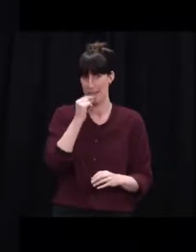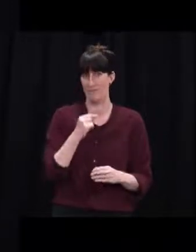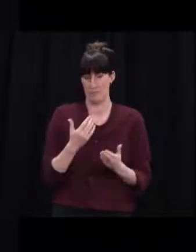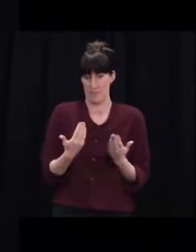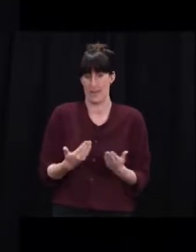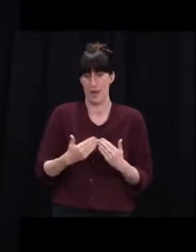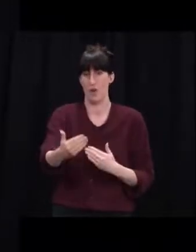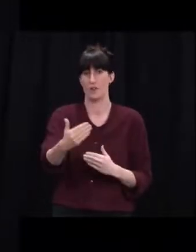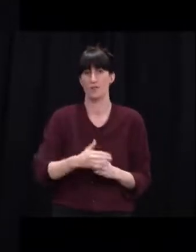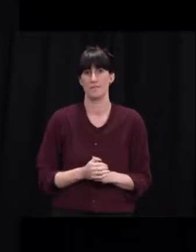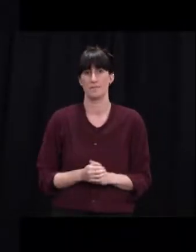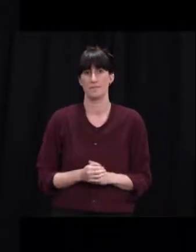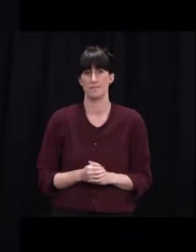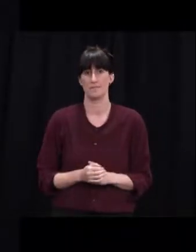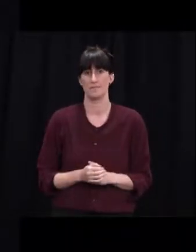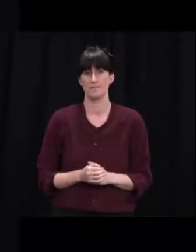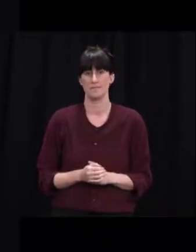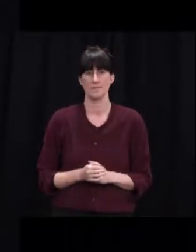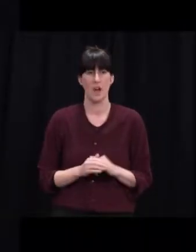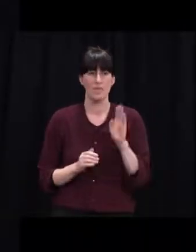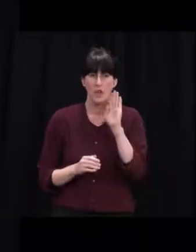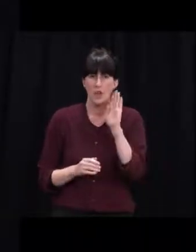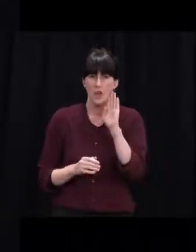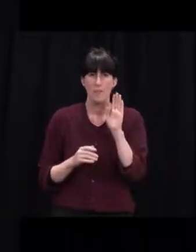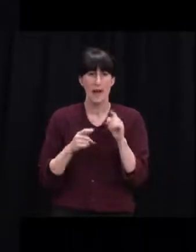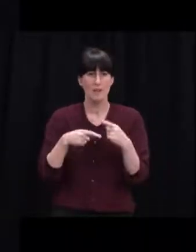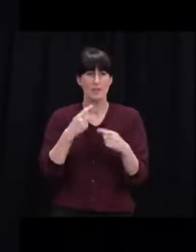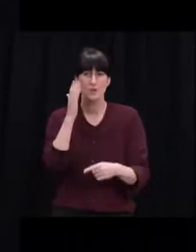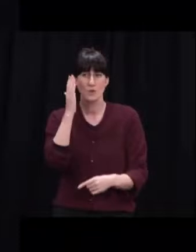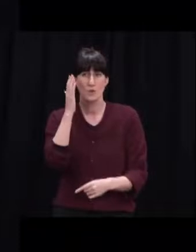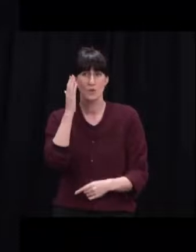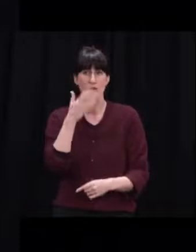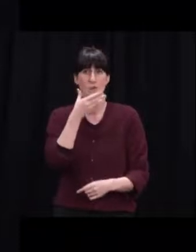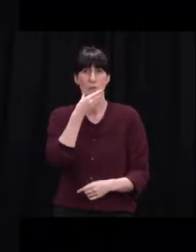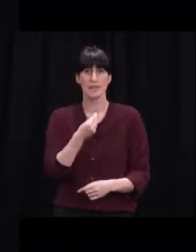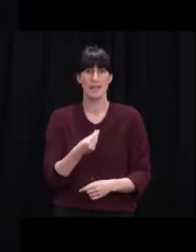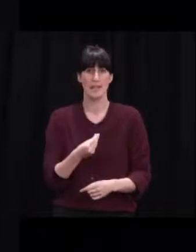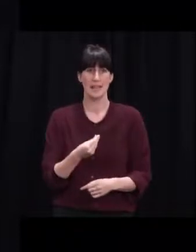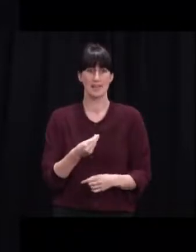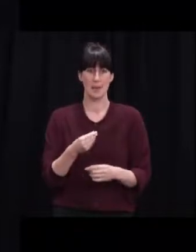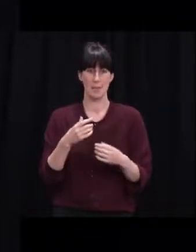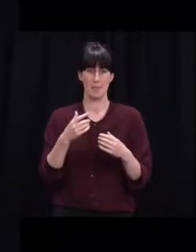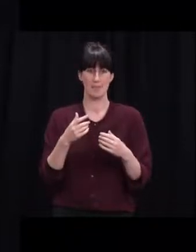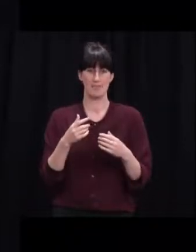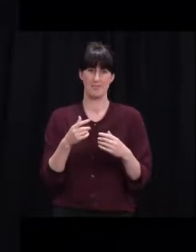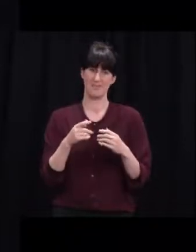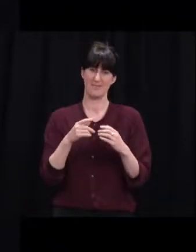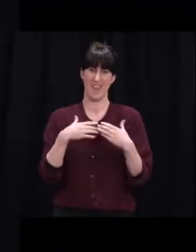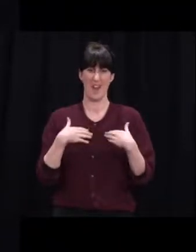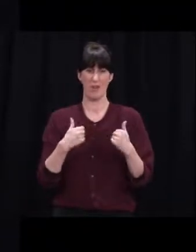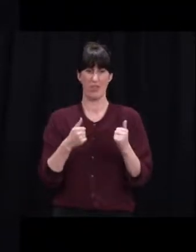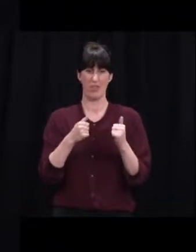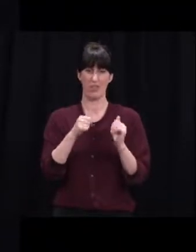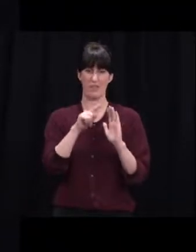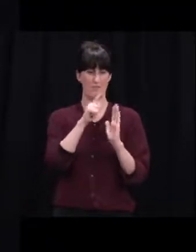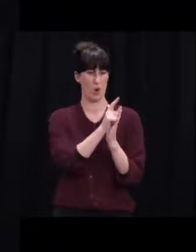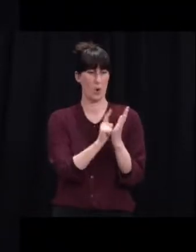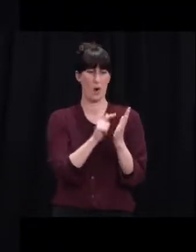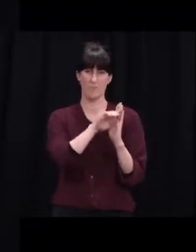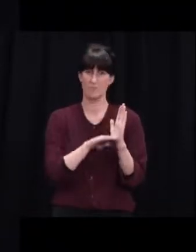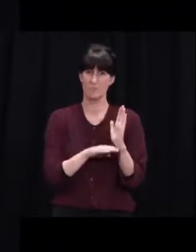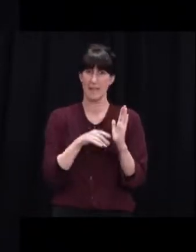that through with someone. We want to make sure they can do that. That's available free of charge from today. I've also heard that many schools